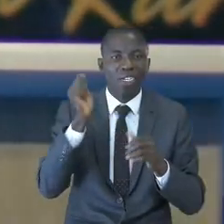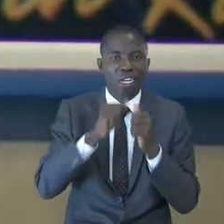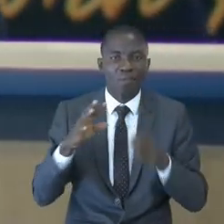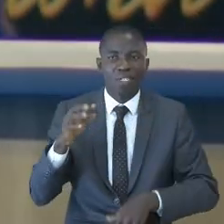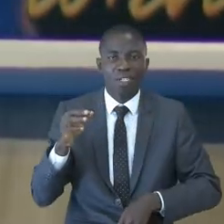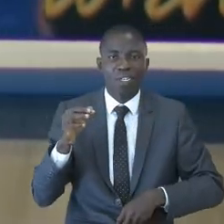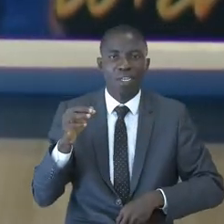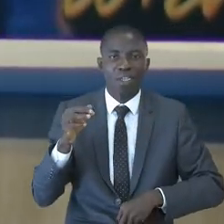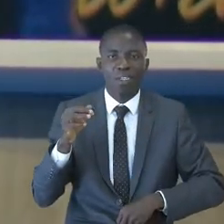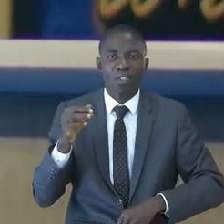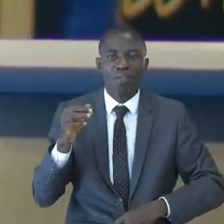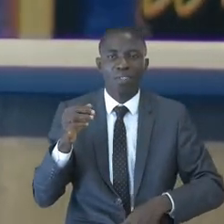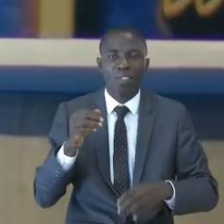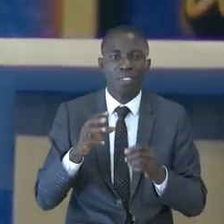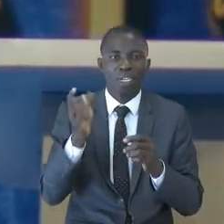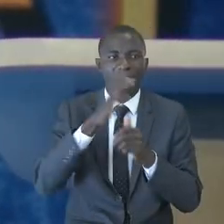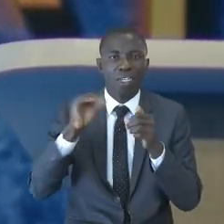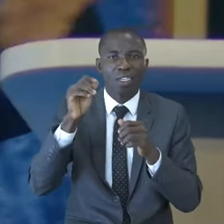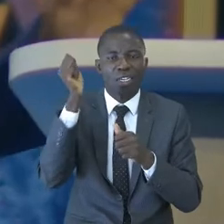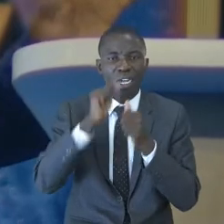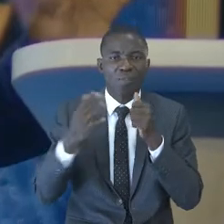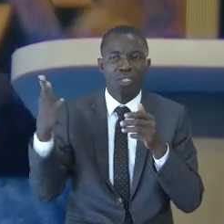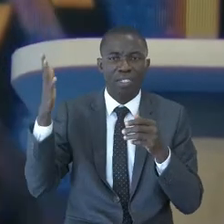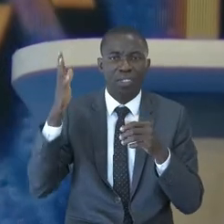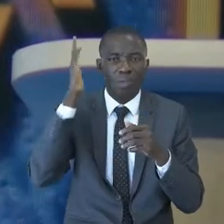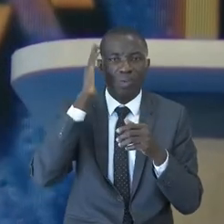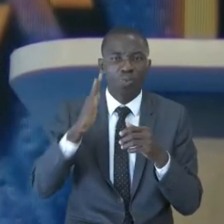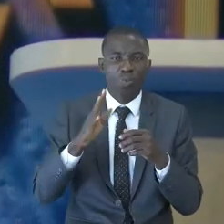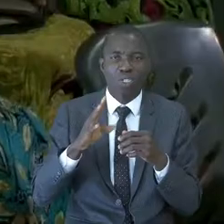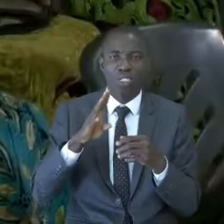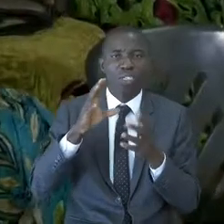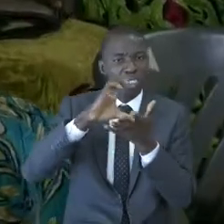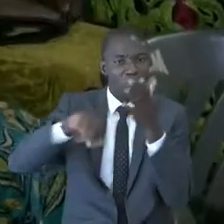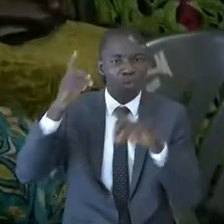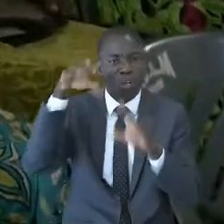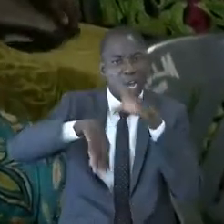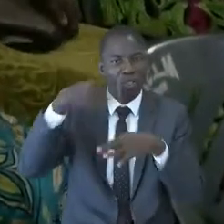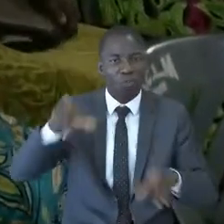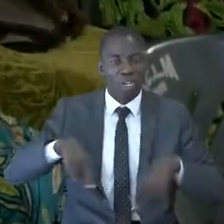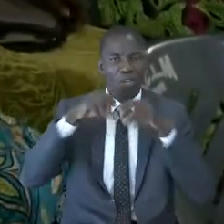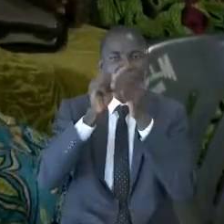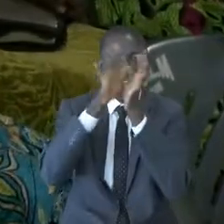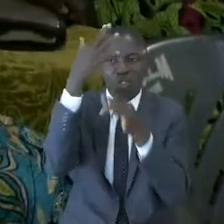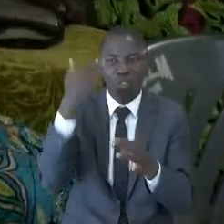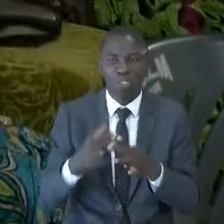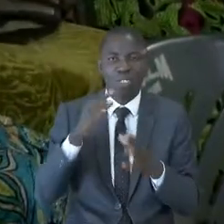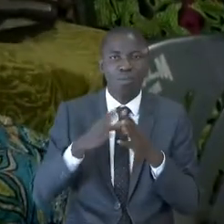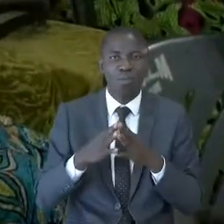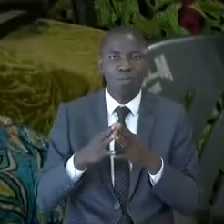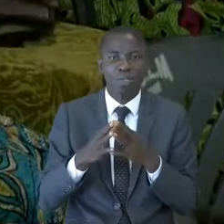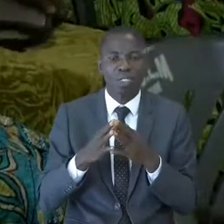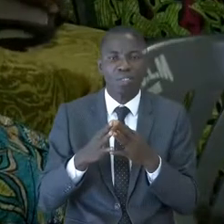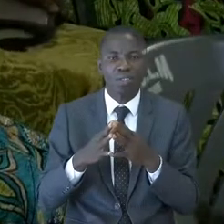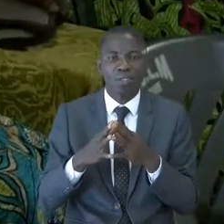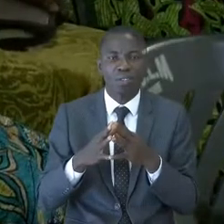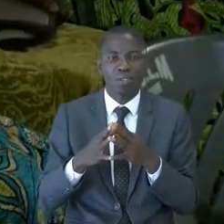called impossibility will clear out of your life tonight. And then it says,